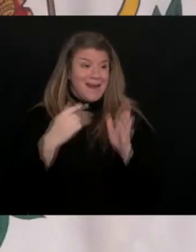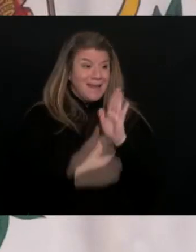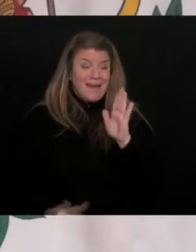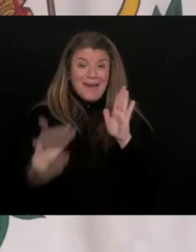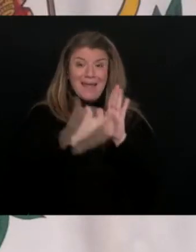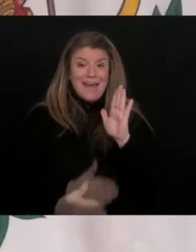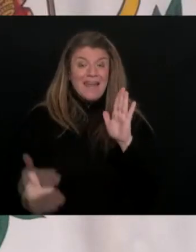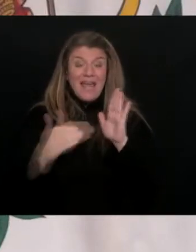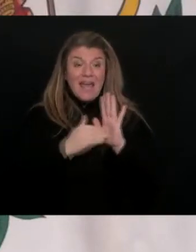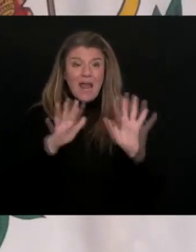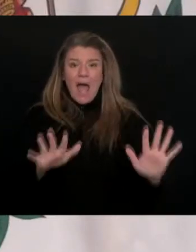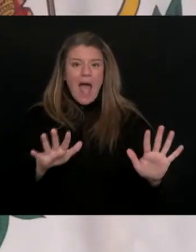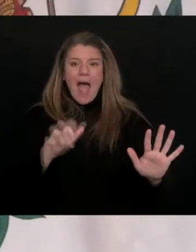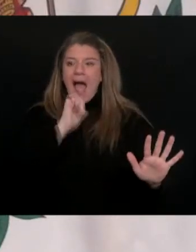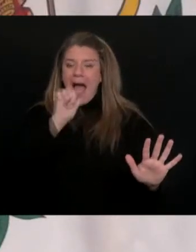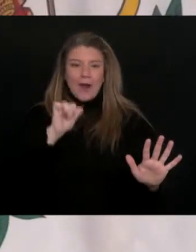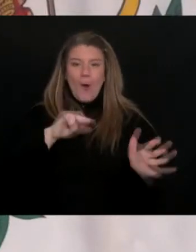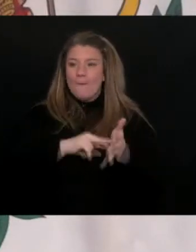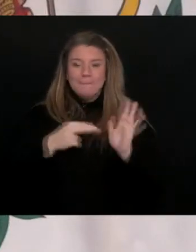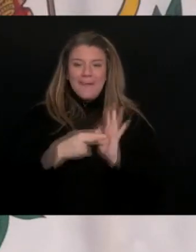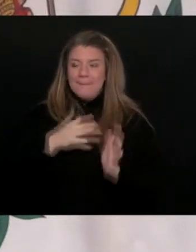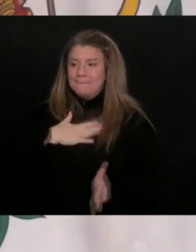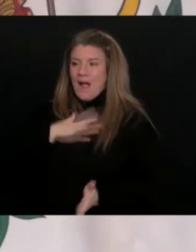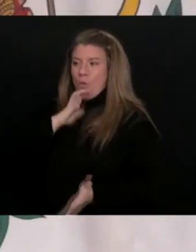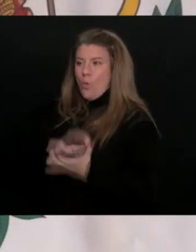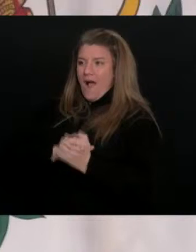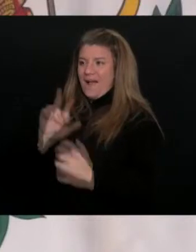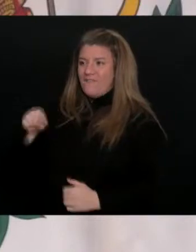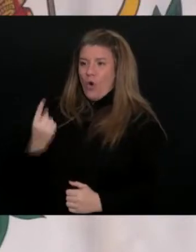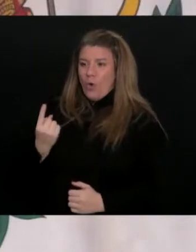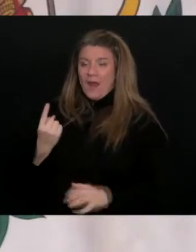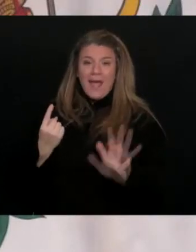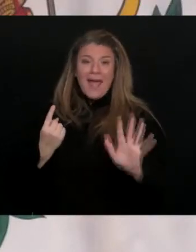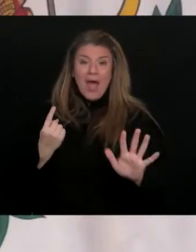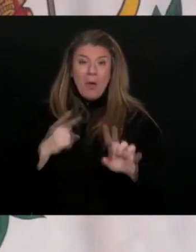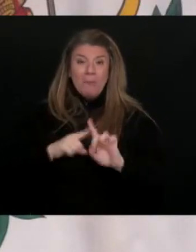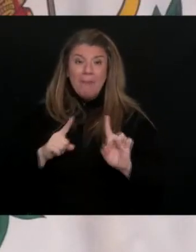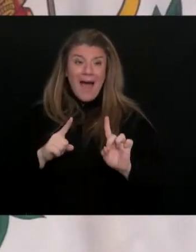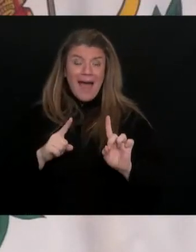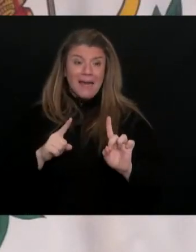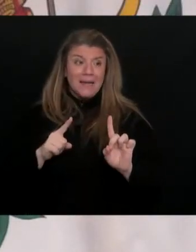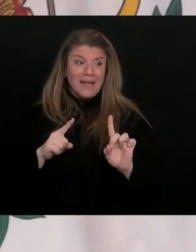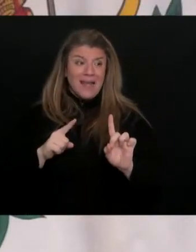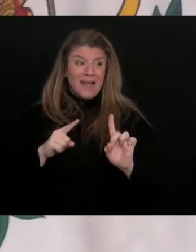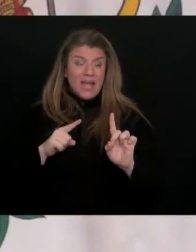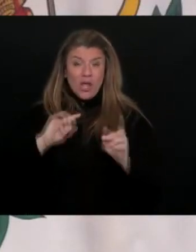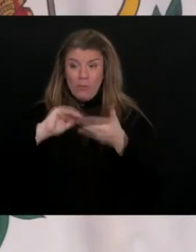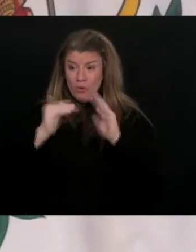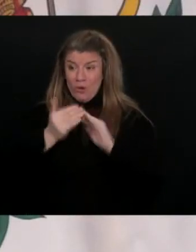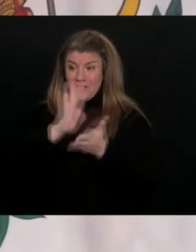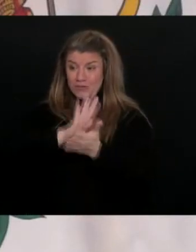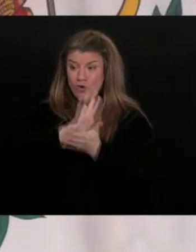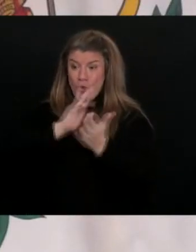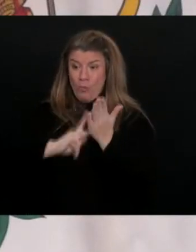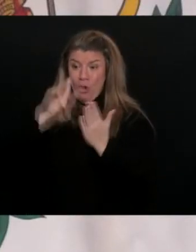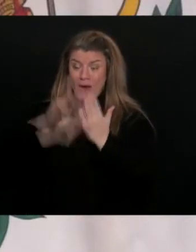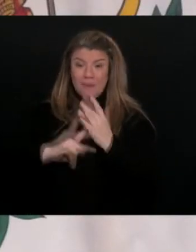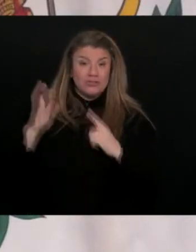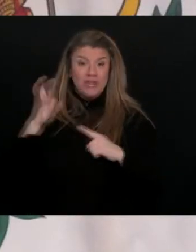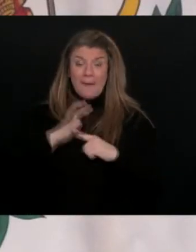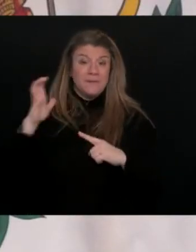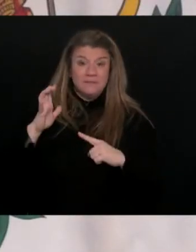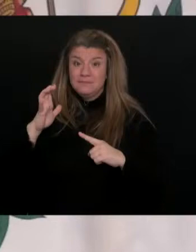and I don't say this because of the First Lady. I don't know how we could ever have a program better than Communities in Schools. We'll take help in